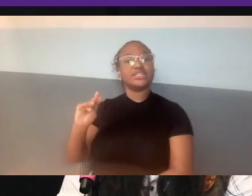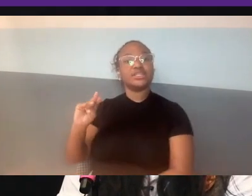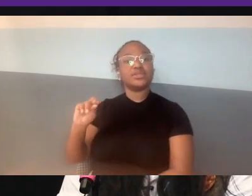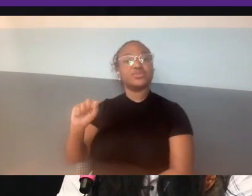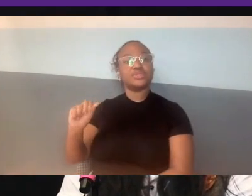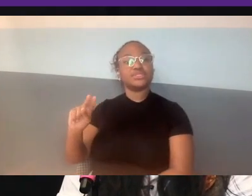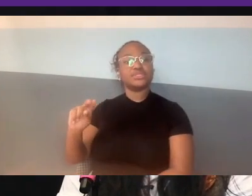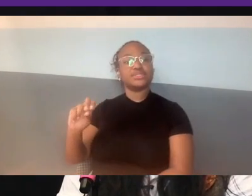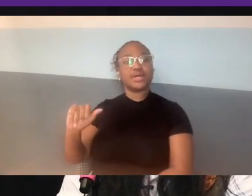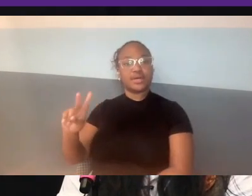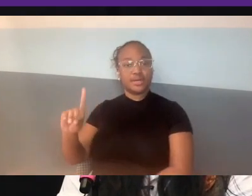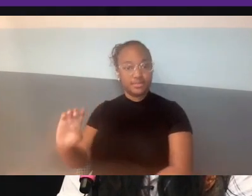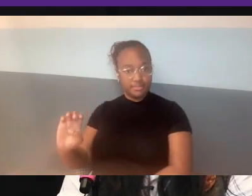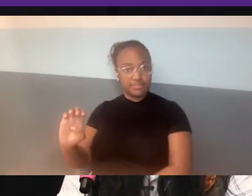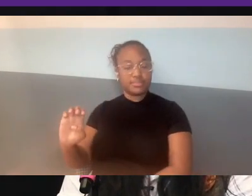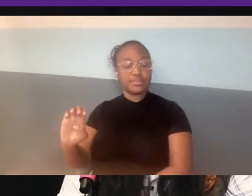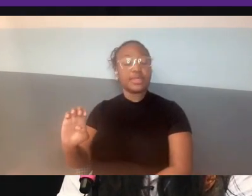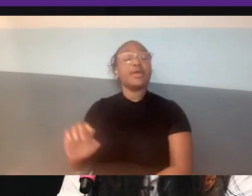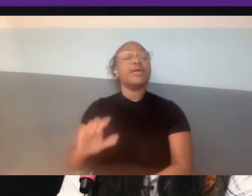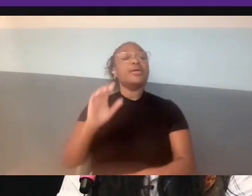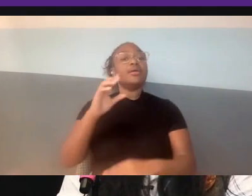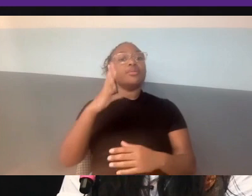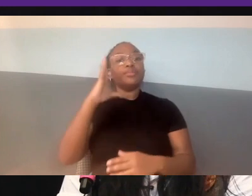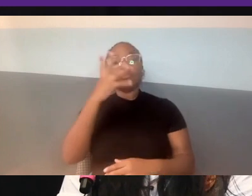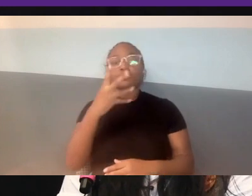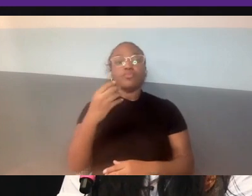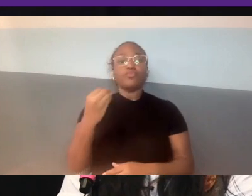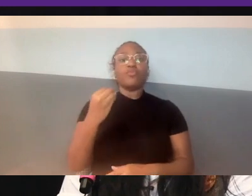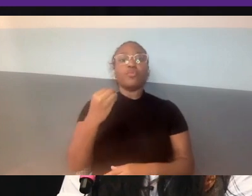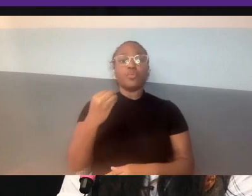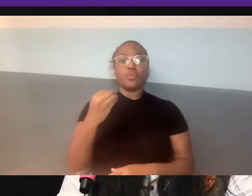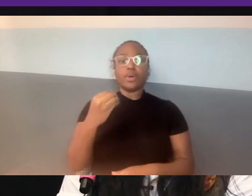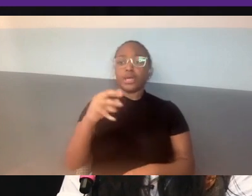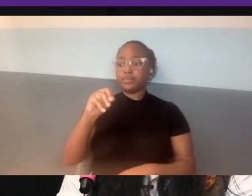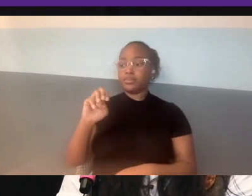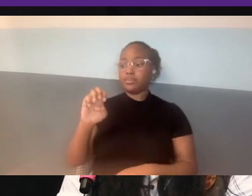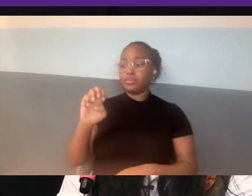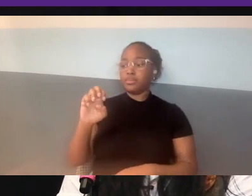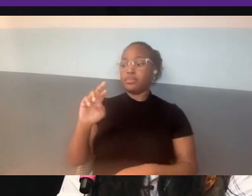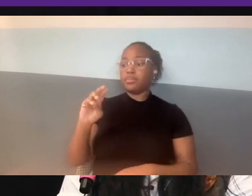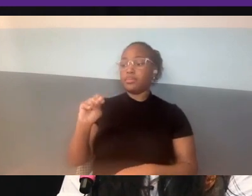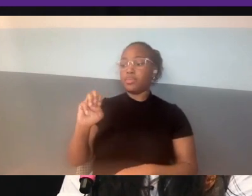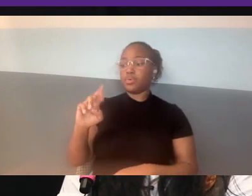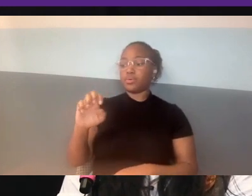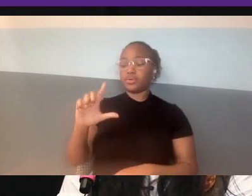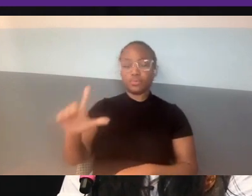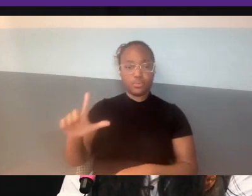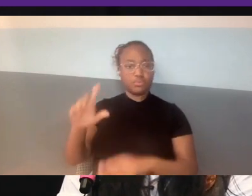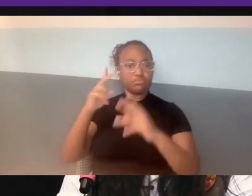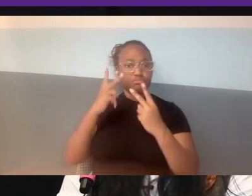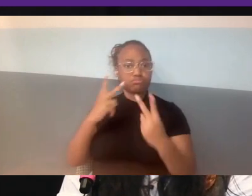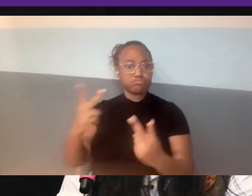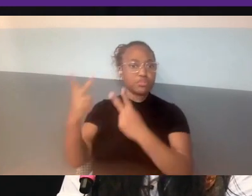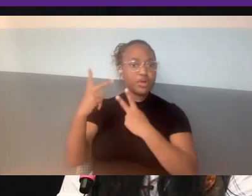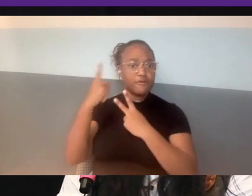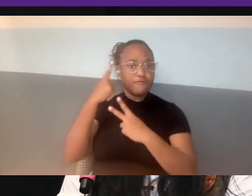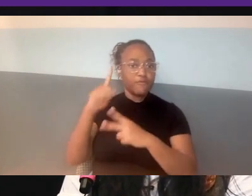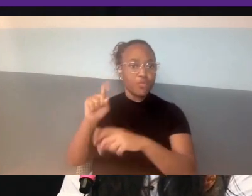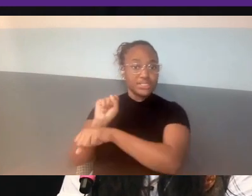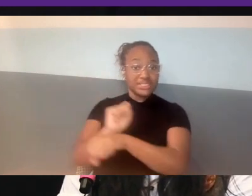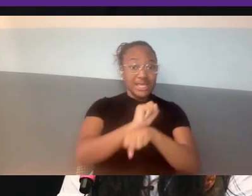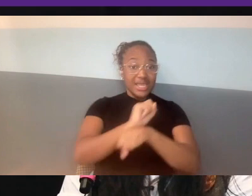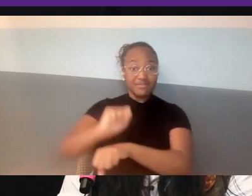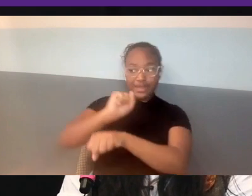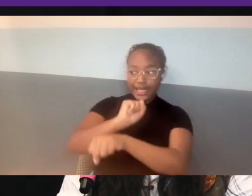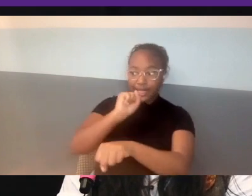necessary memorial to enslaved laborers has been developed, but it's been constructed on Monacan lands. And